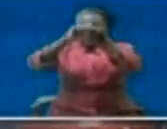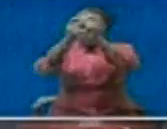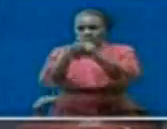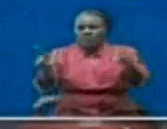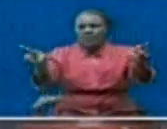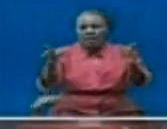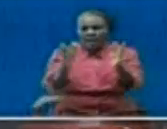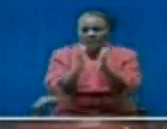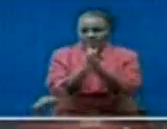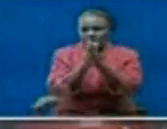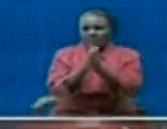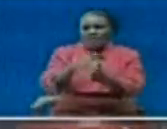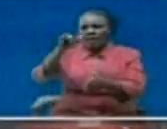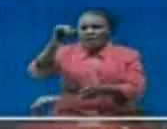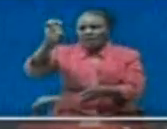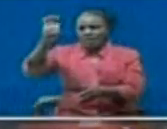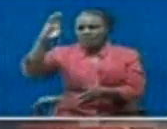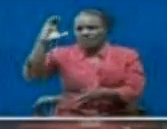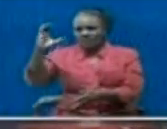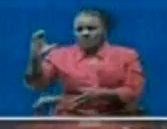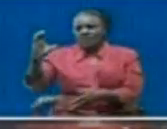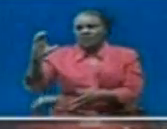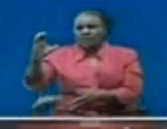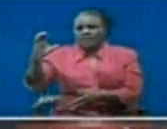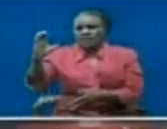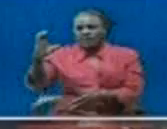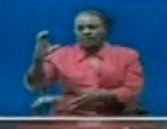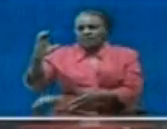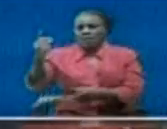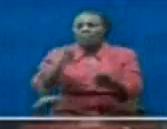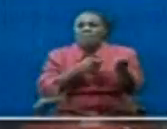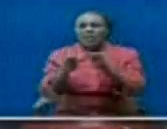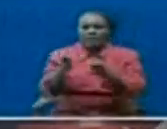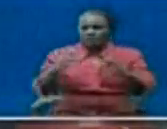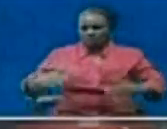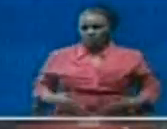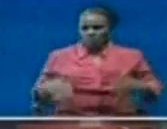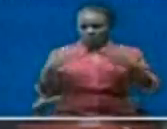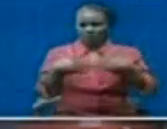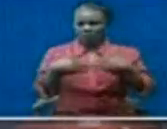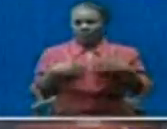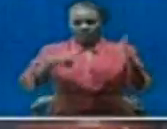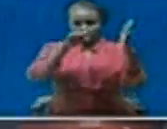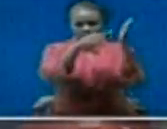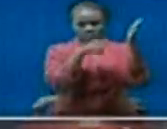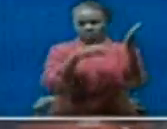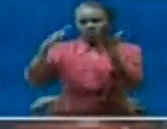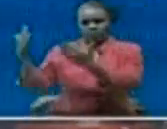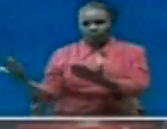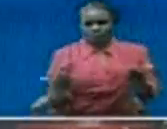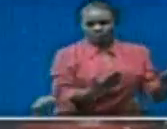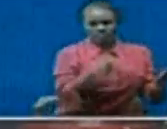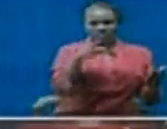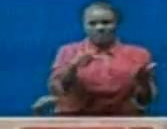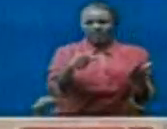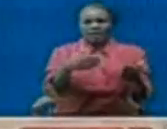and IEBC or electoral commission, electoral management bodies. Now, the issues that are being brought in, it's very